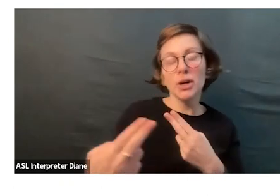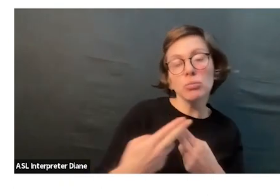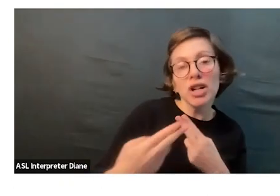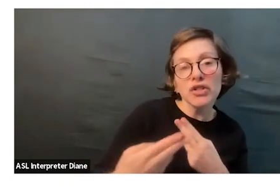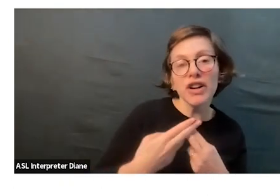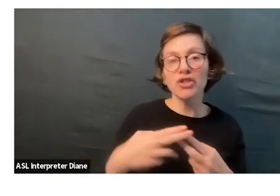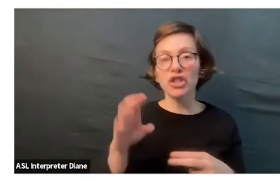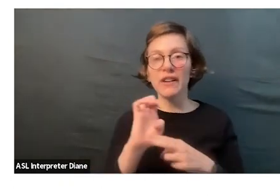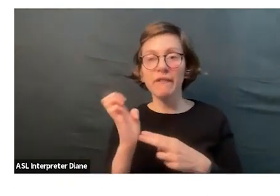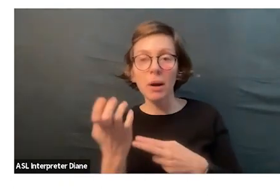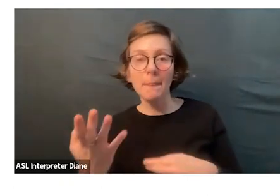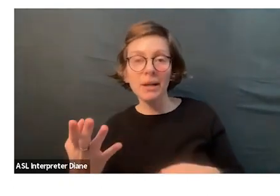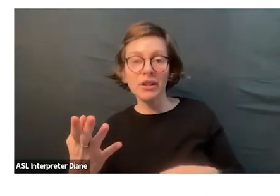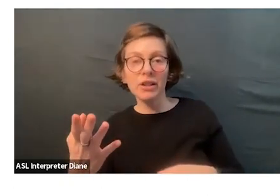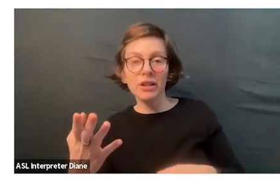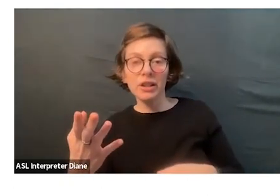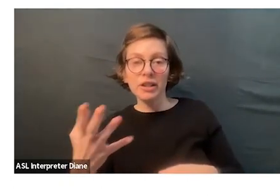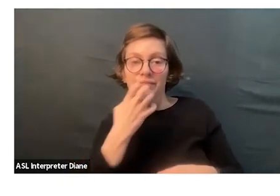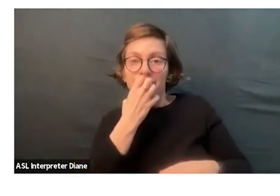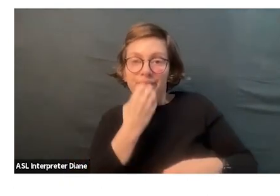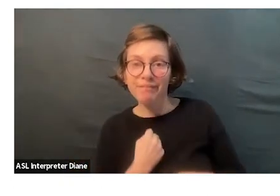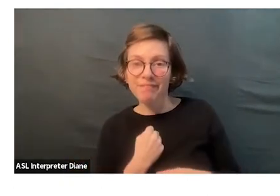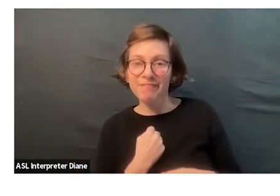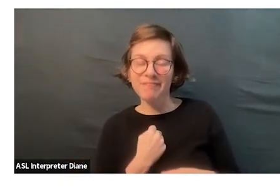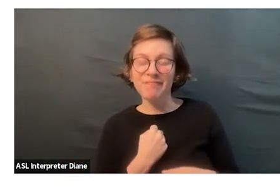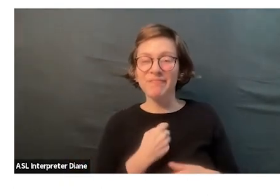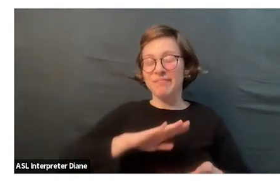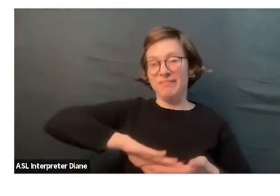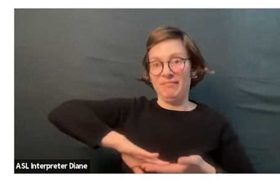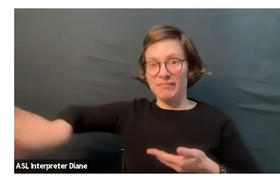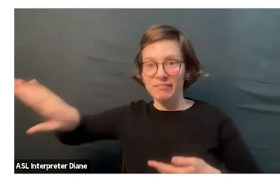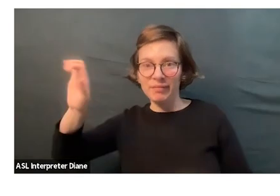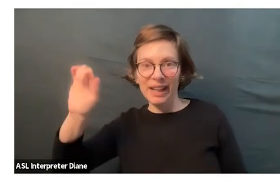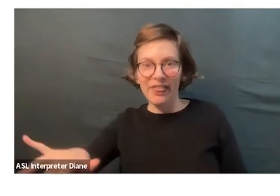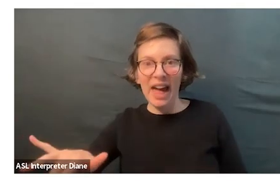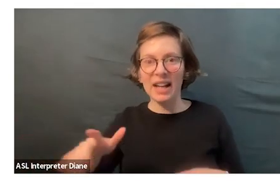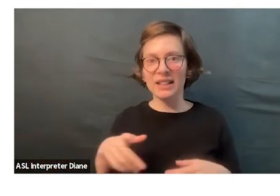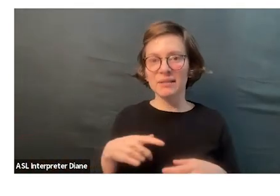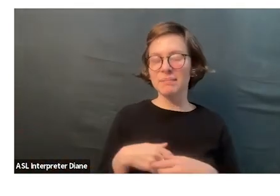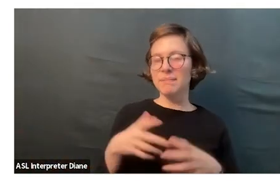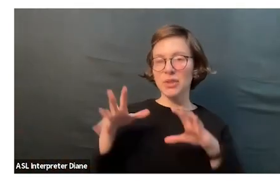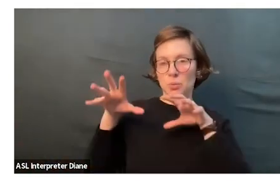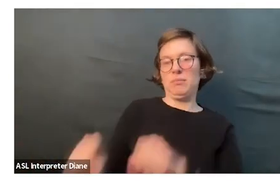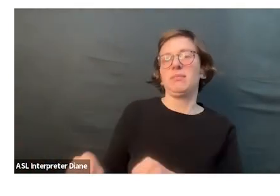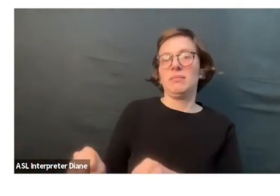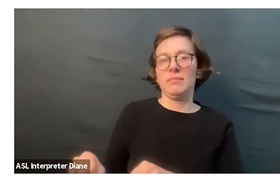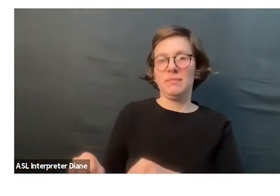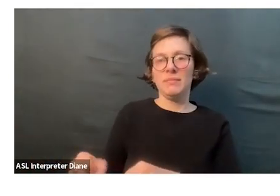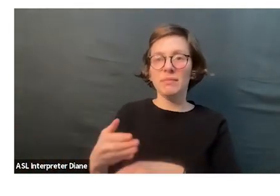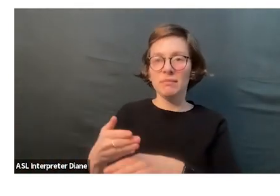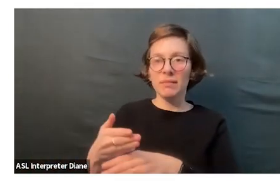appropriate Indigenous knowledge to learn how to navigate the pyramids of Giza, or to learn how to navigate the Sahara or